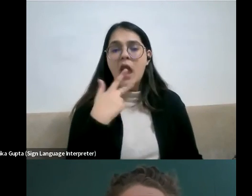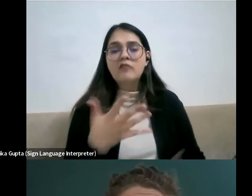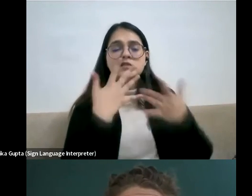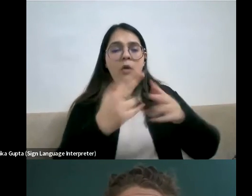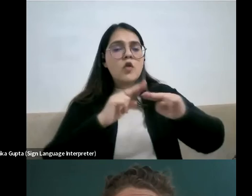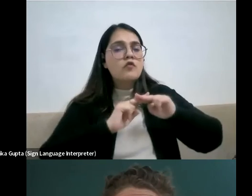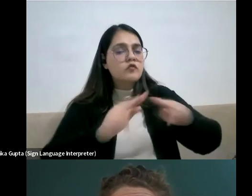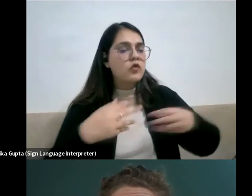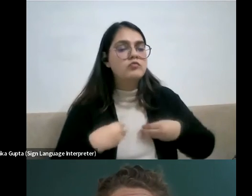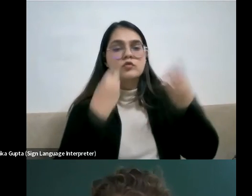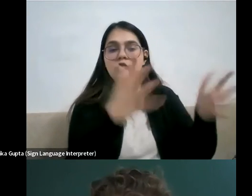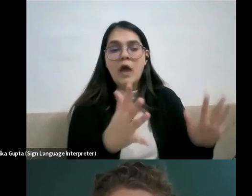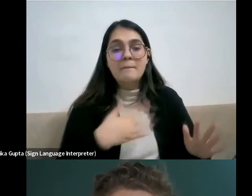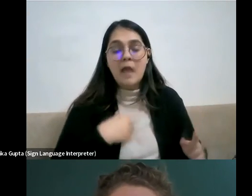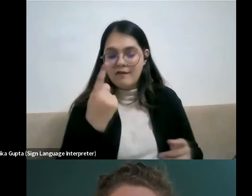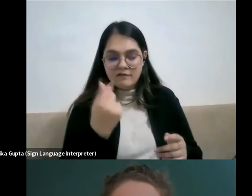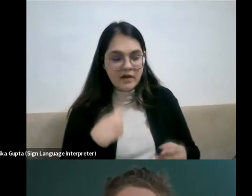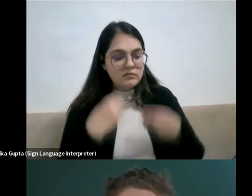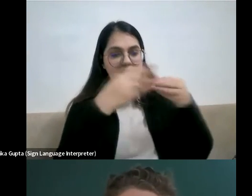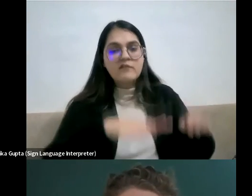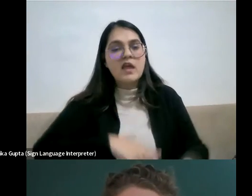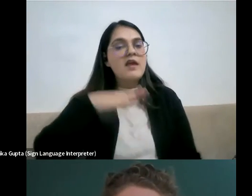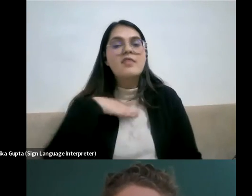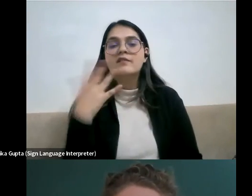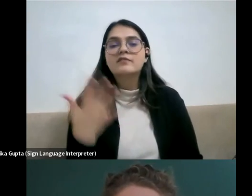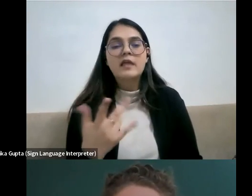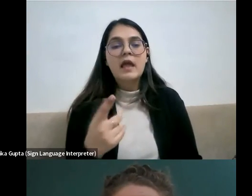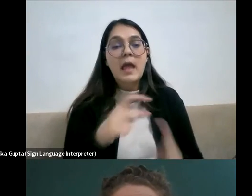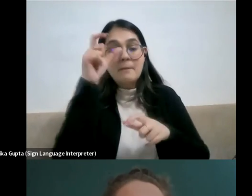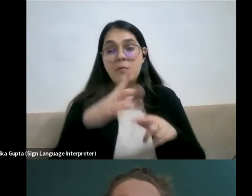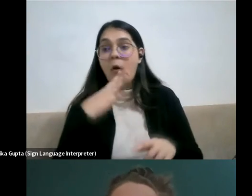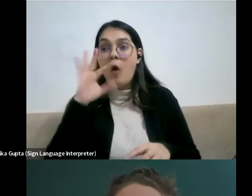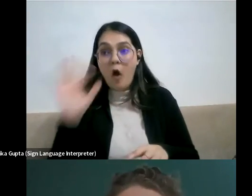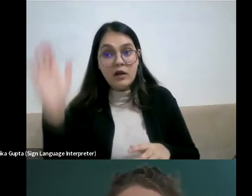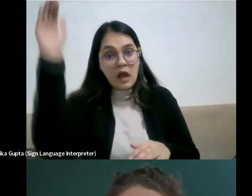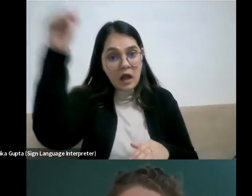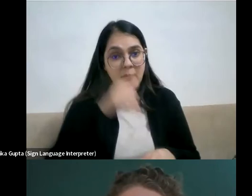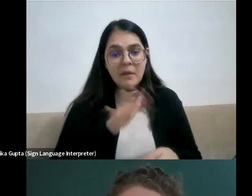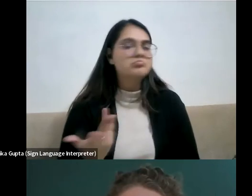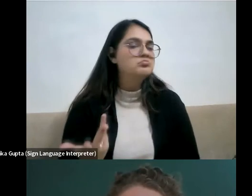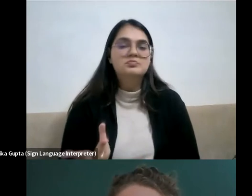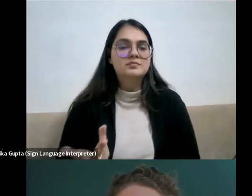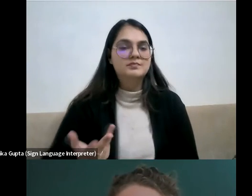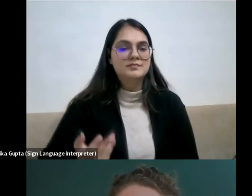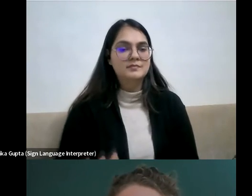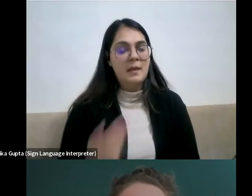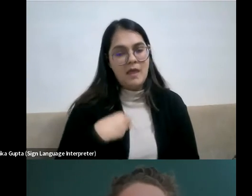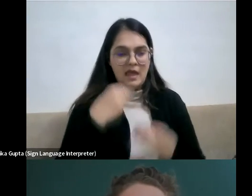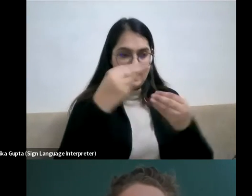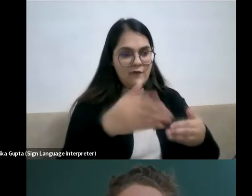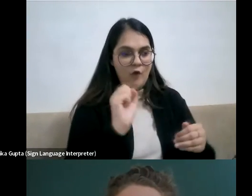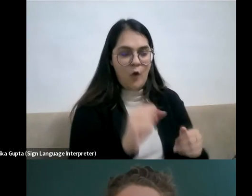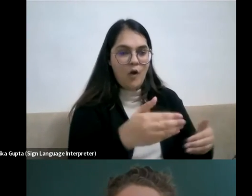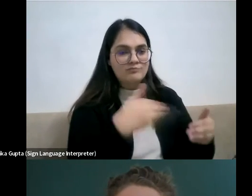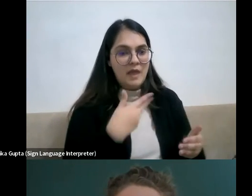We don't invest enough in making sure that people are actually able to participate in these structures. So we put them into the committees, but